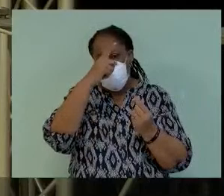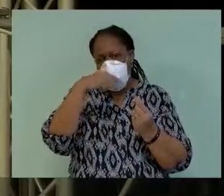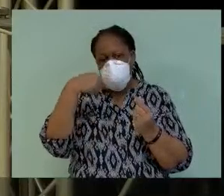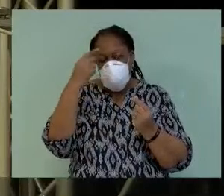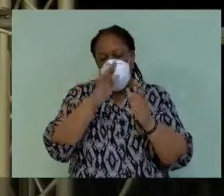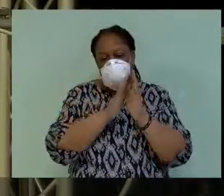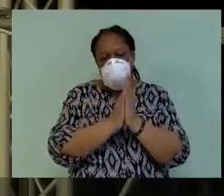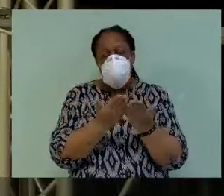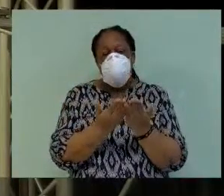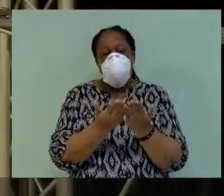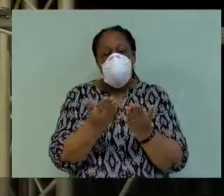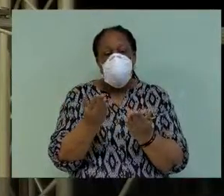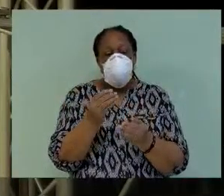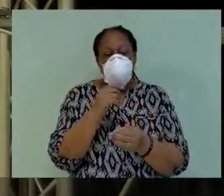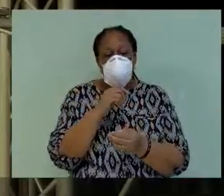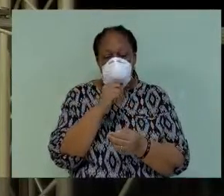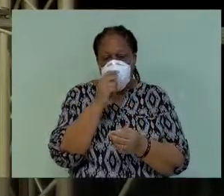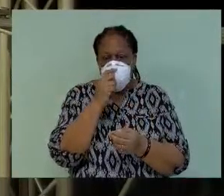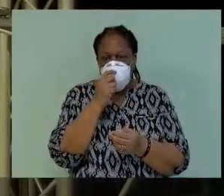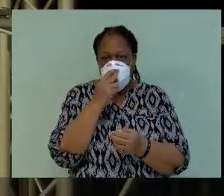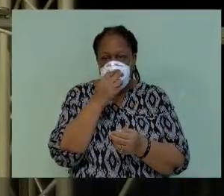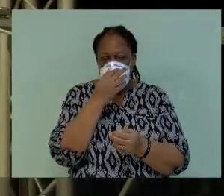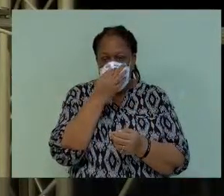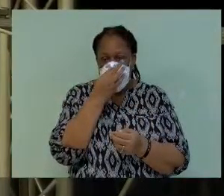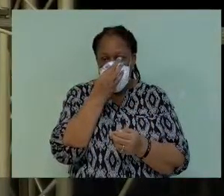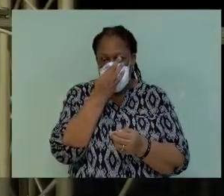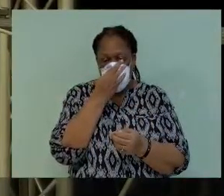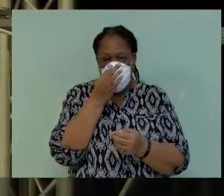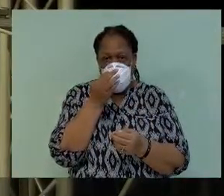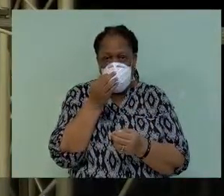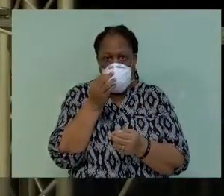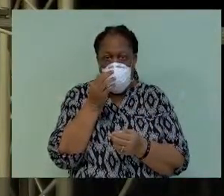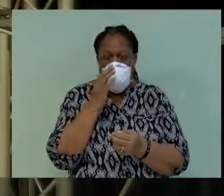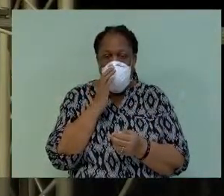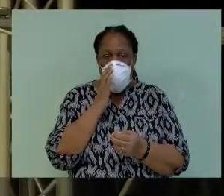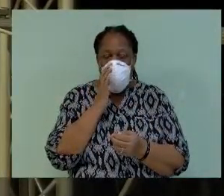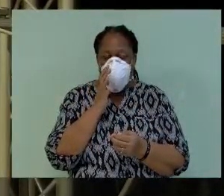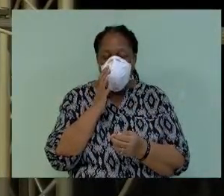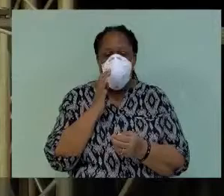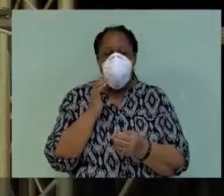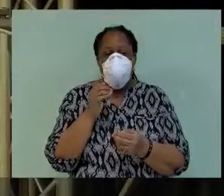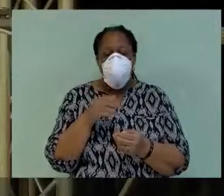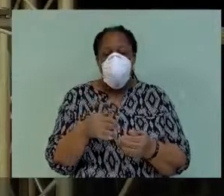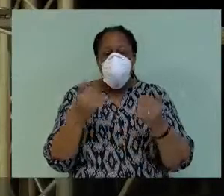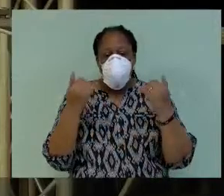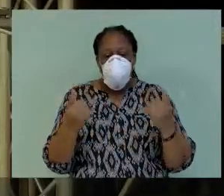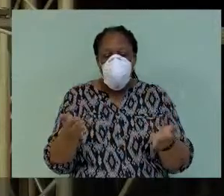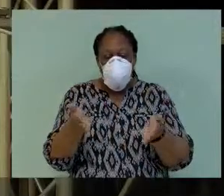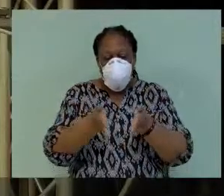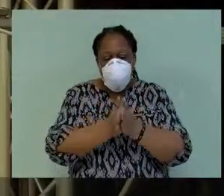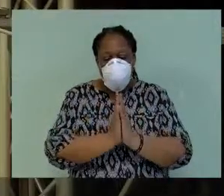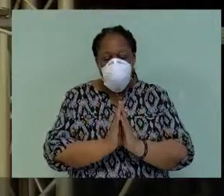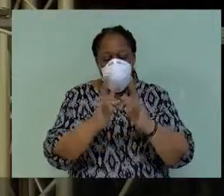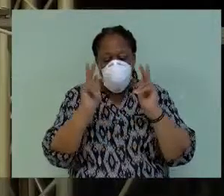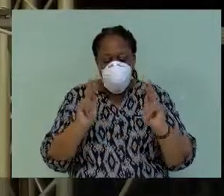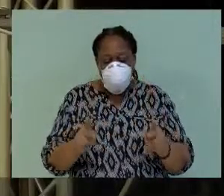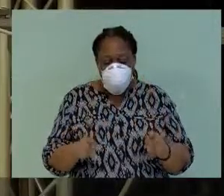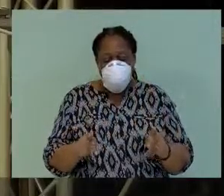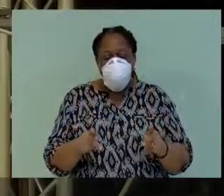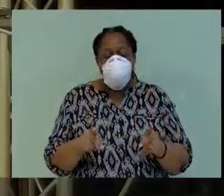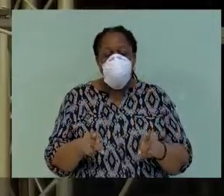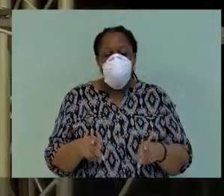The campaign has evolved into one where we are imploring citizens to engage in